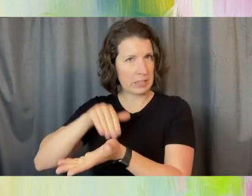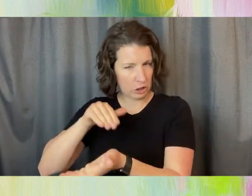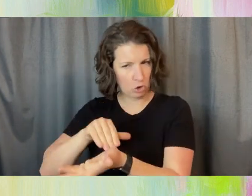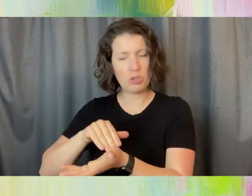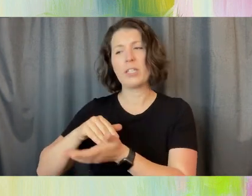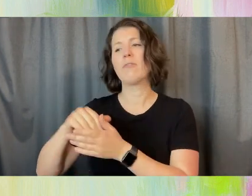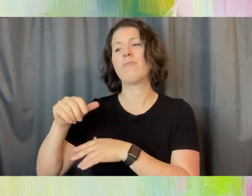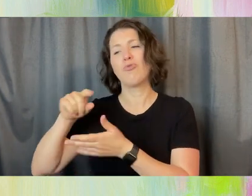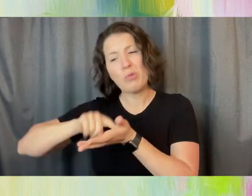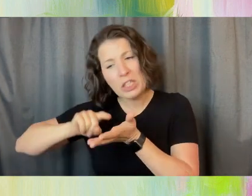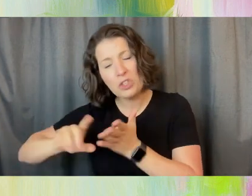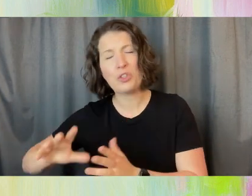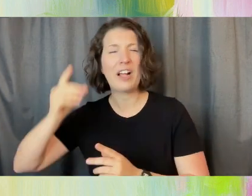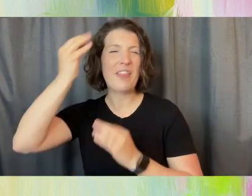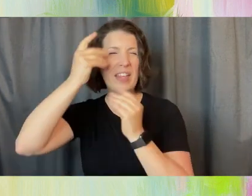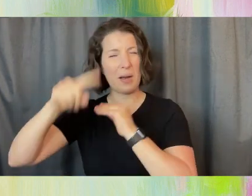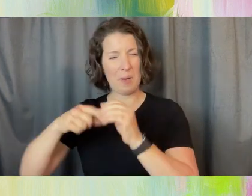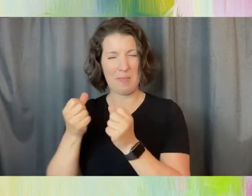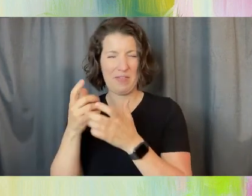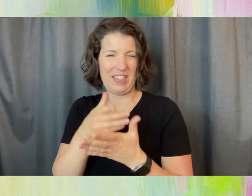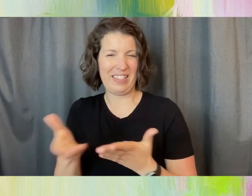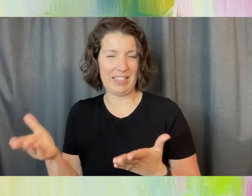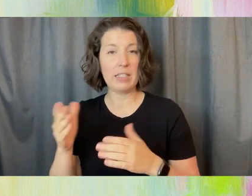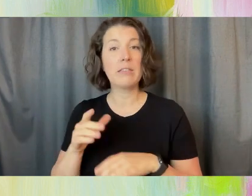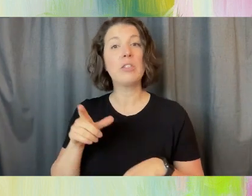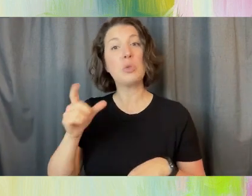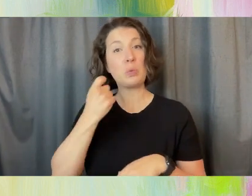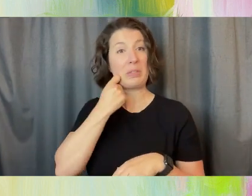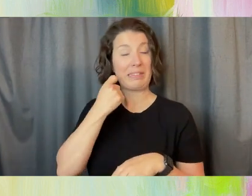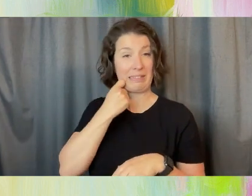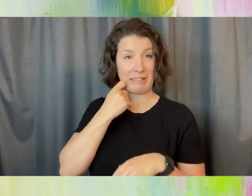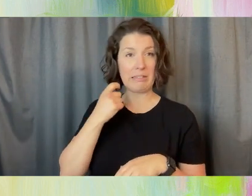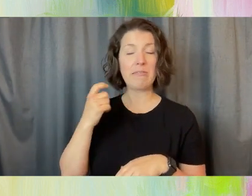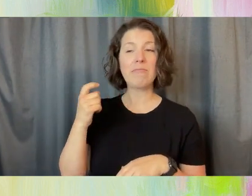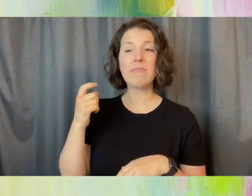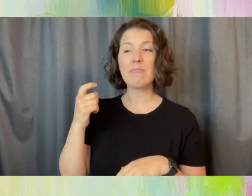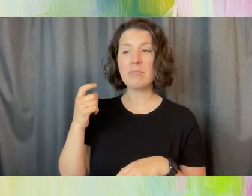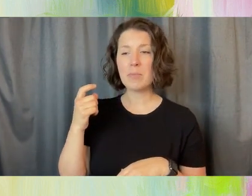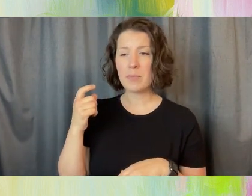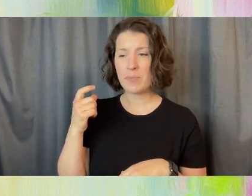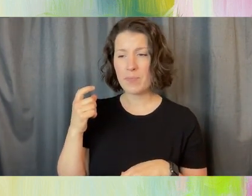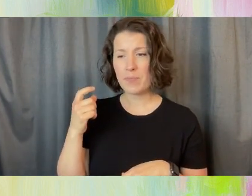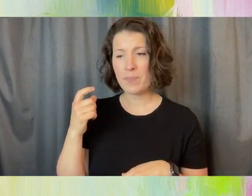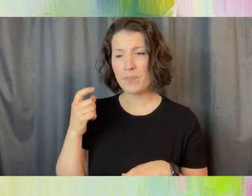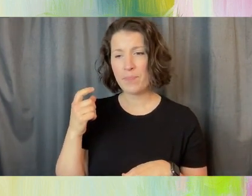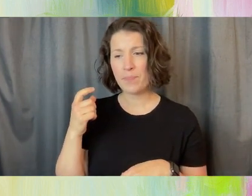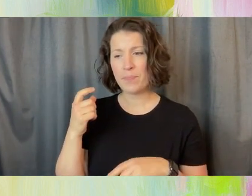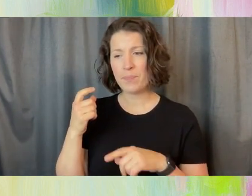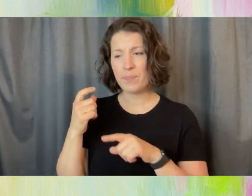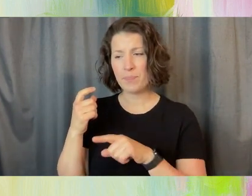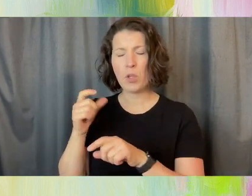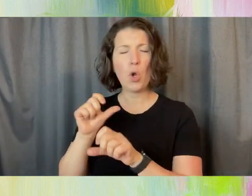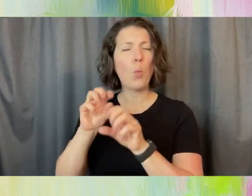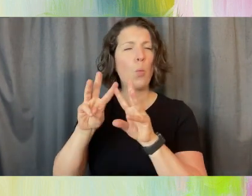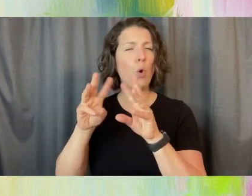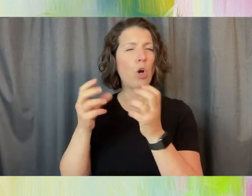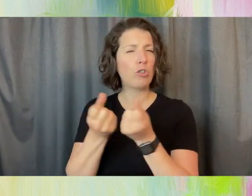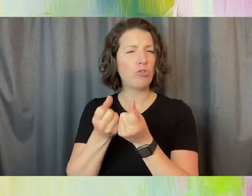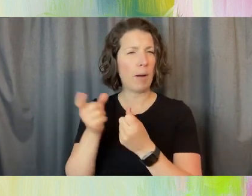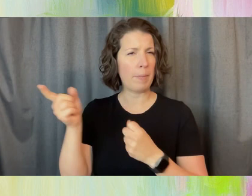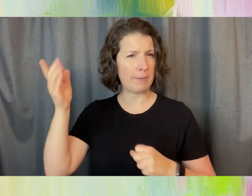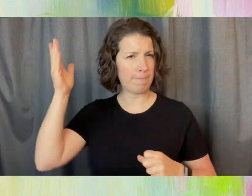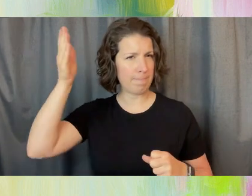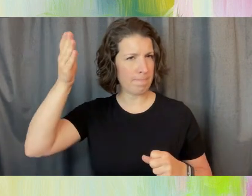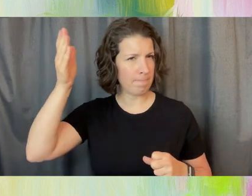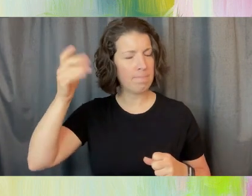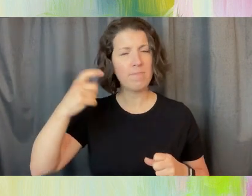these things. And in a recent workshop, he said, trust does not